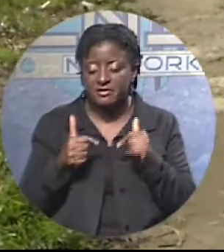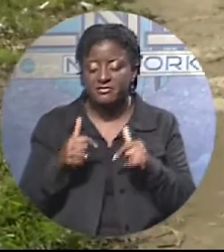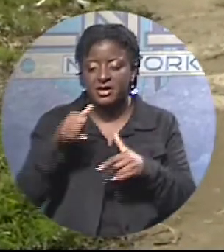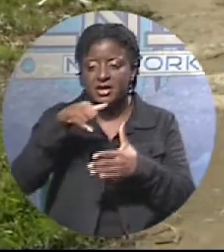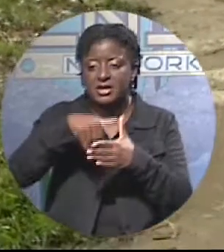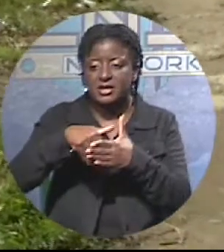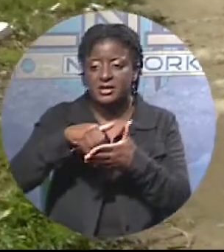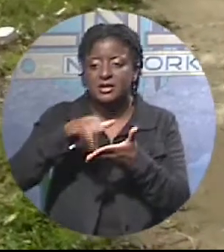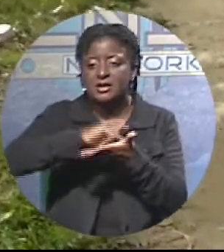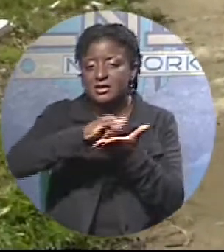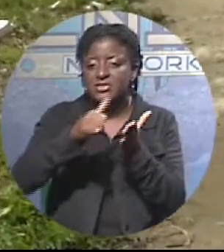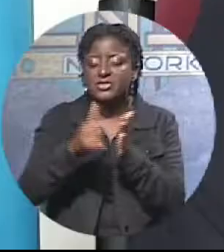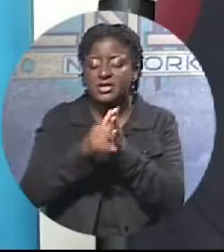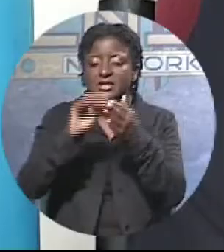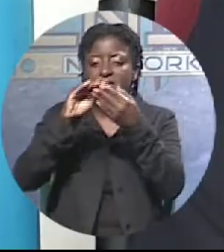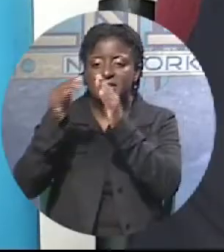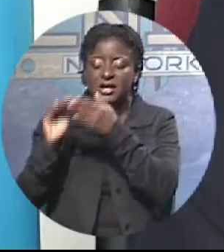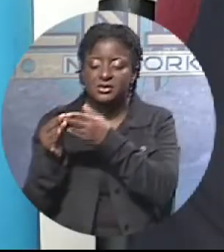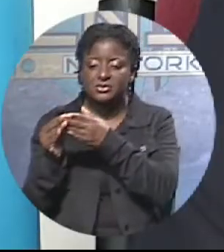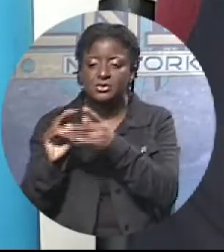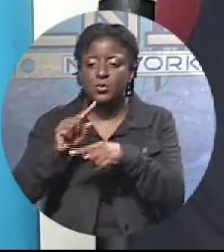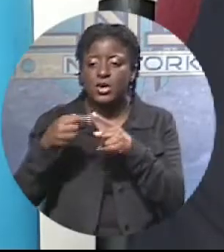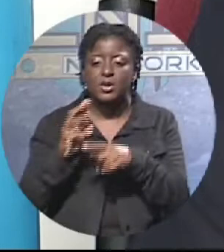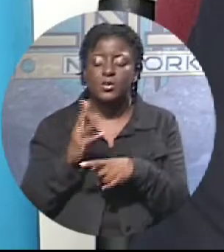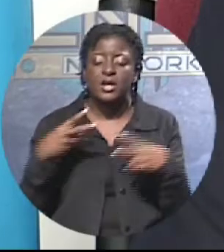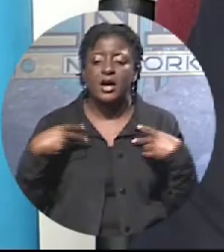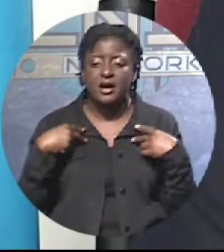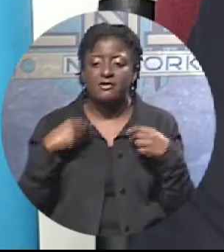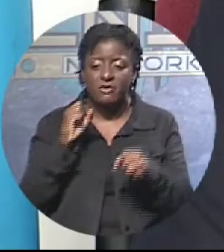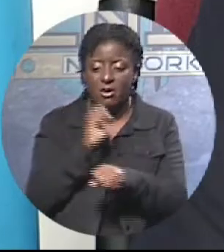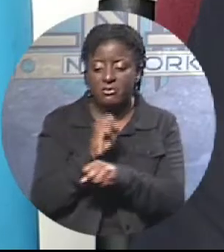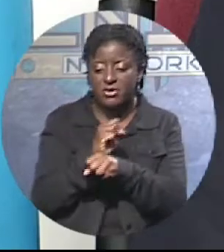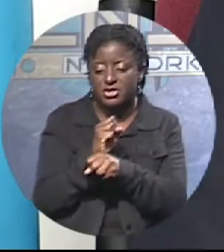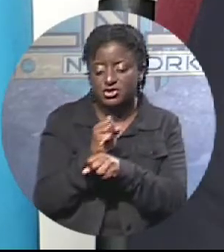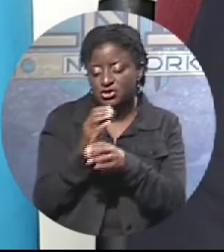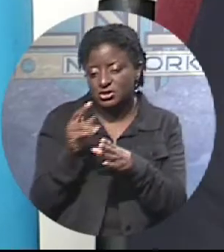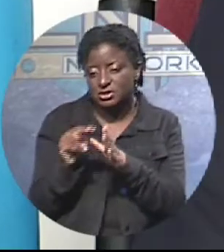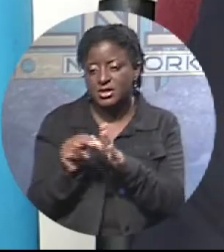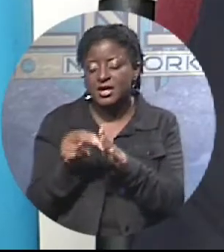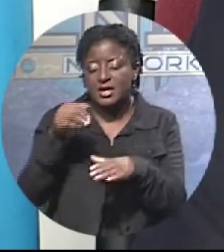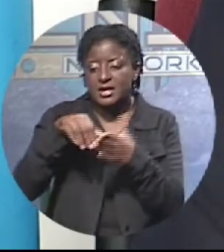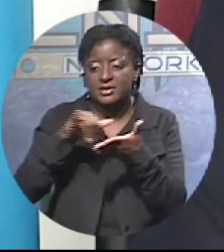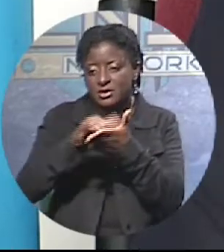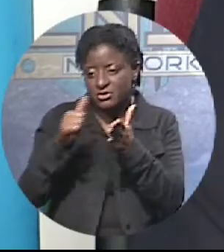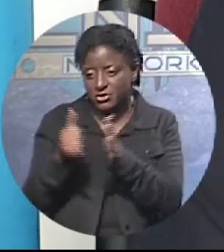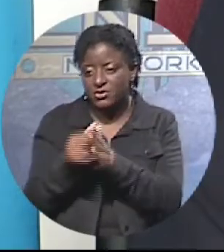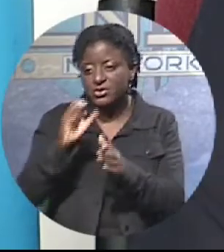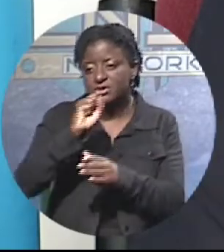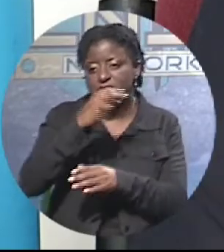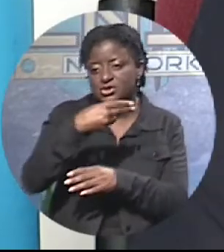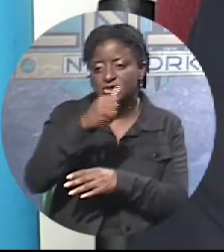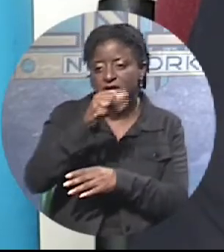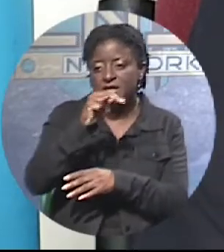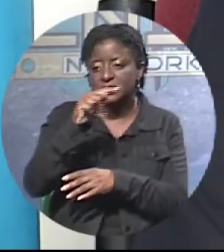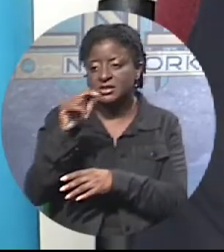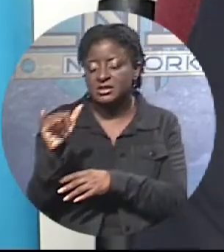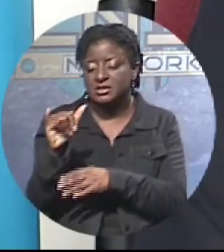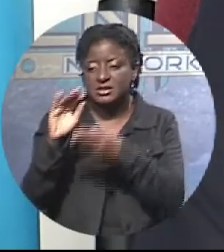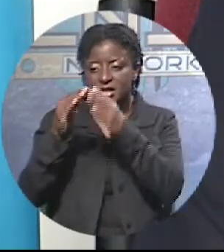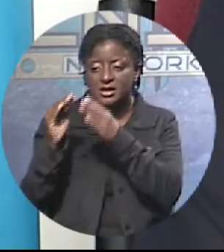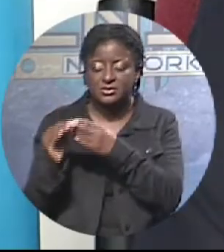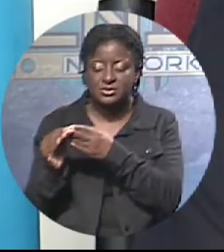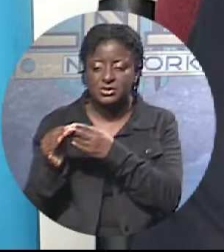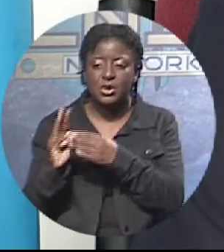have operations in those shanty towns, we find 95 or 99% of